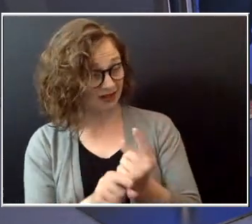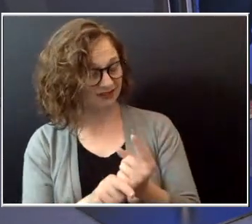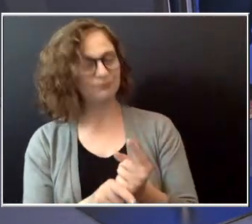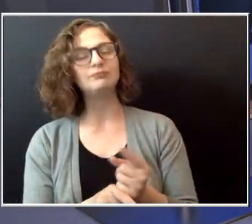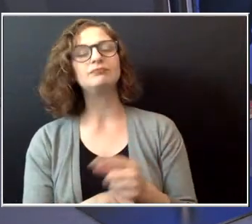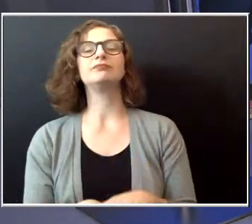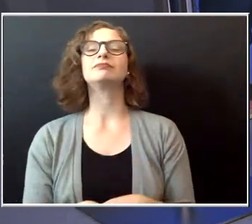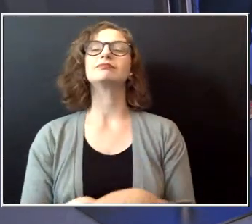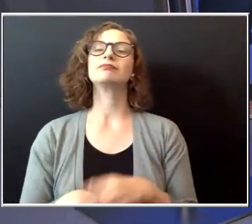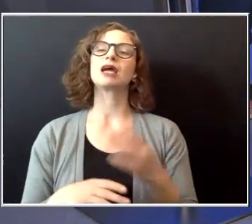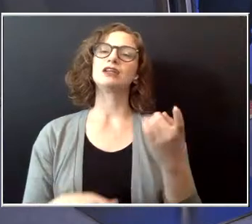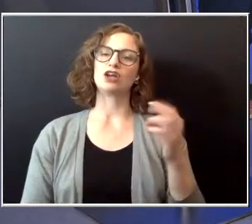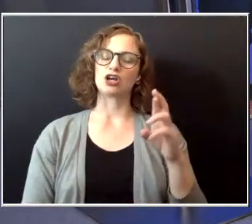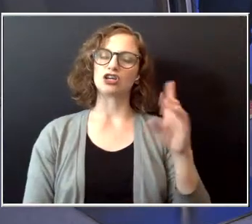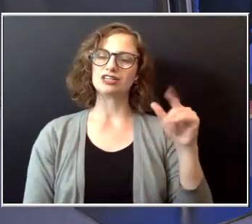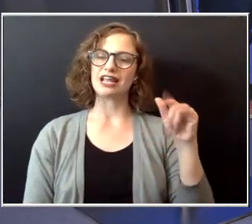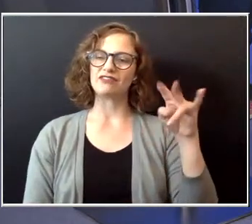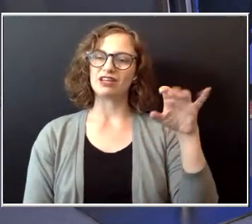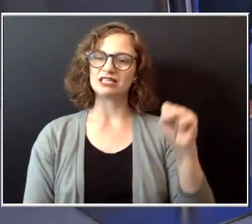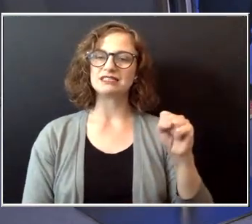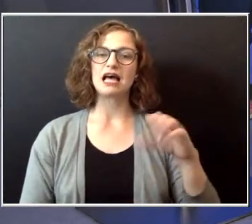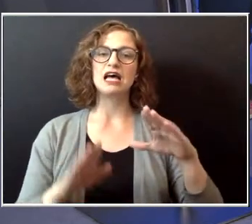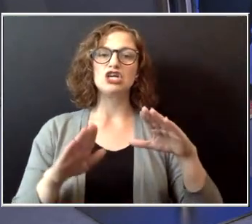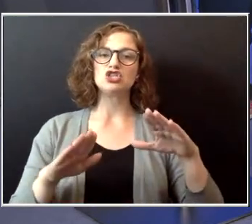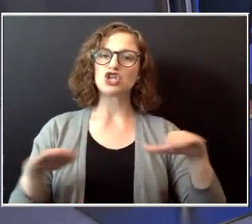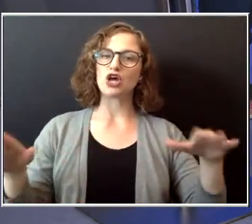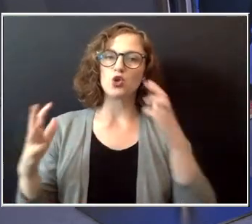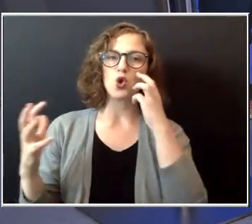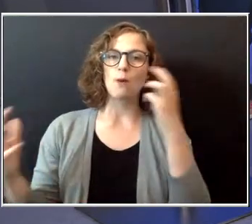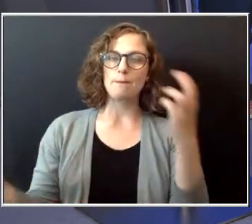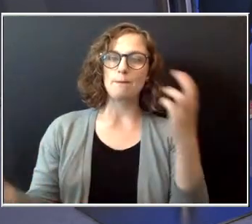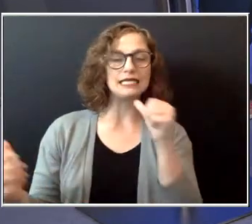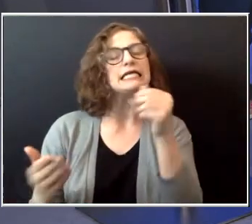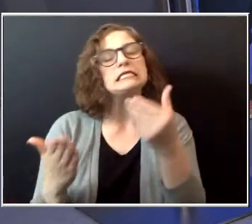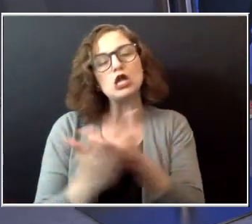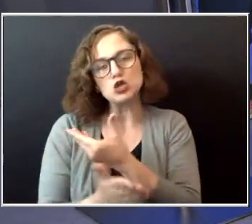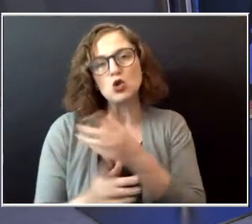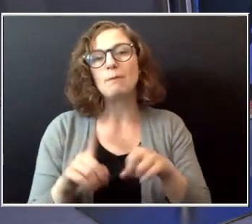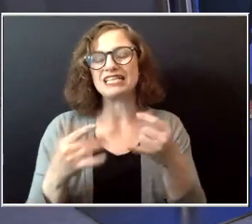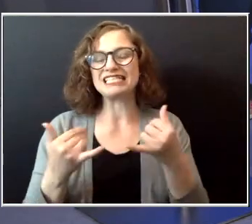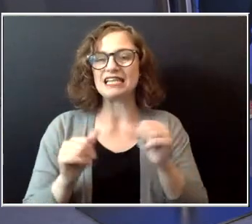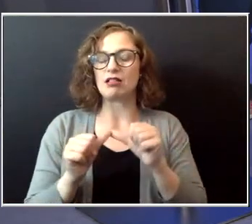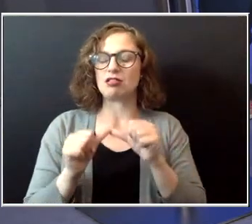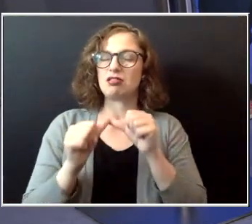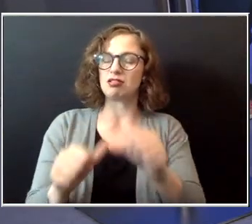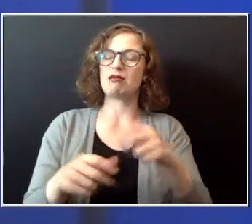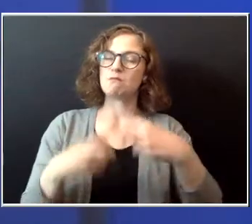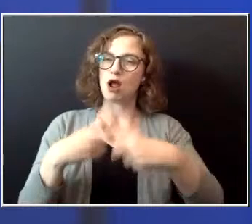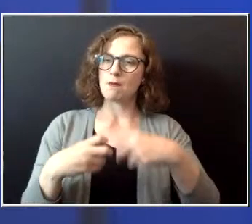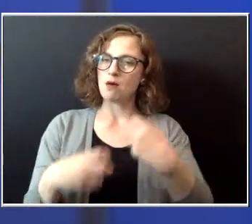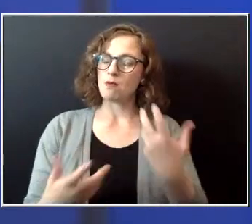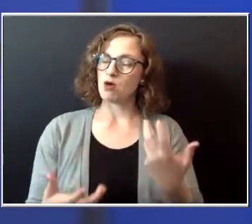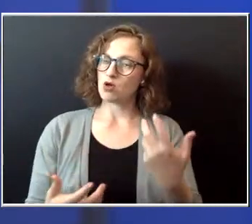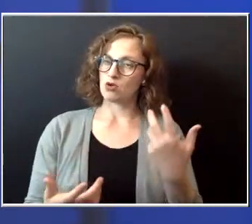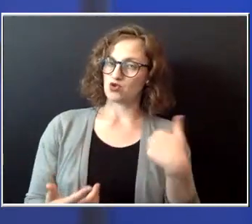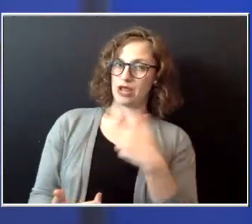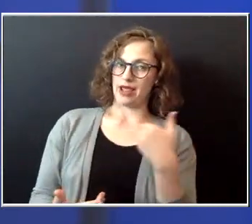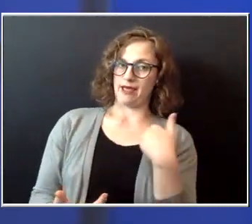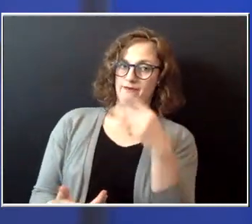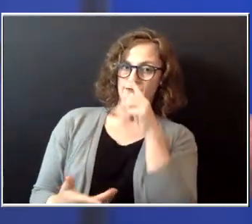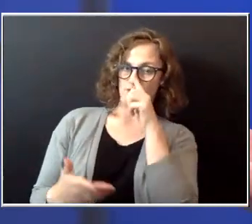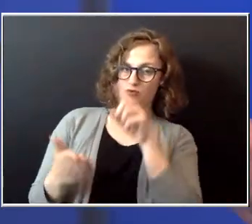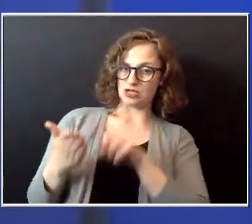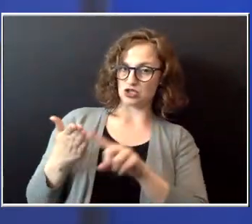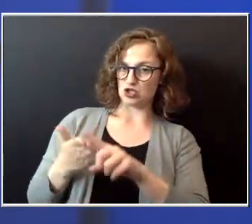problem. Is there any prior research showing us an effective way to help prevent childhood obesity? Thankfully, there has been research going on in pediatric